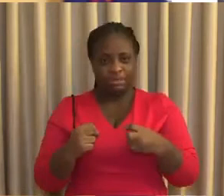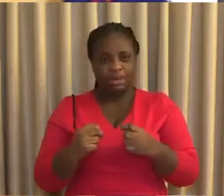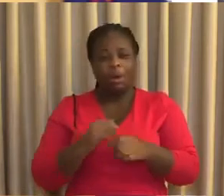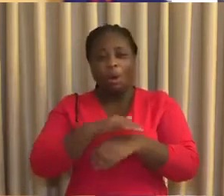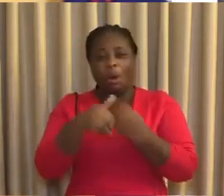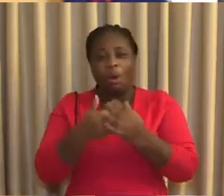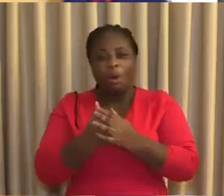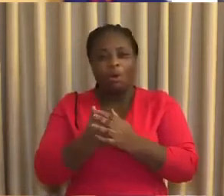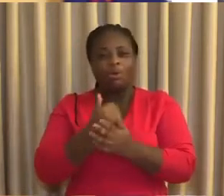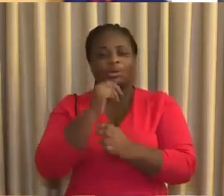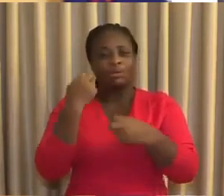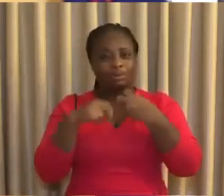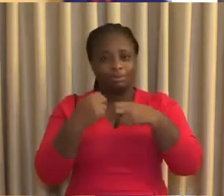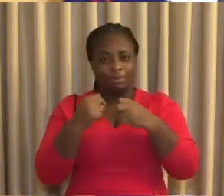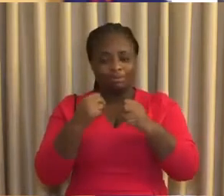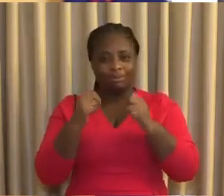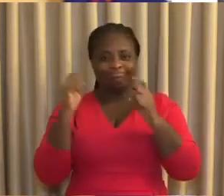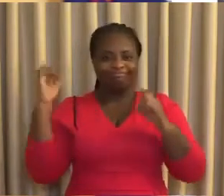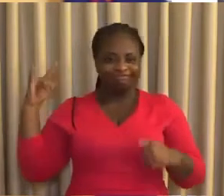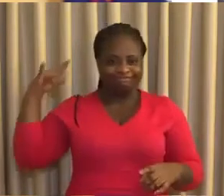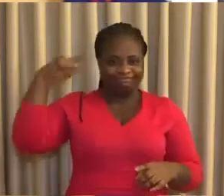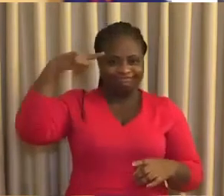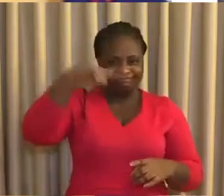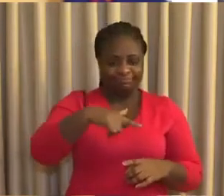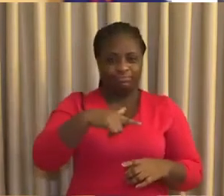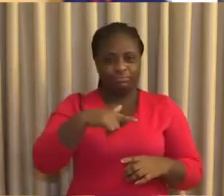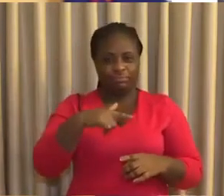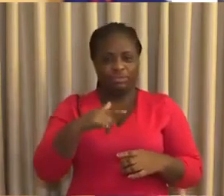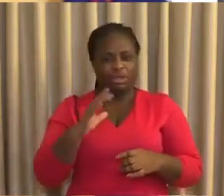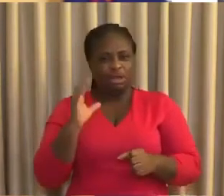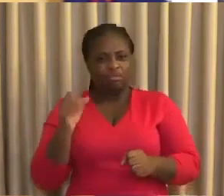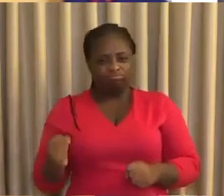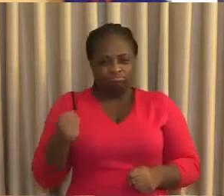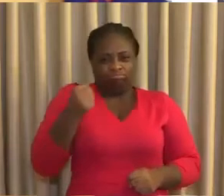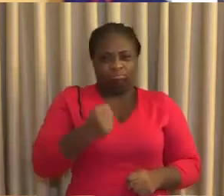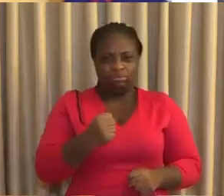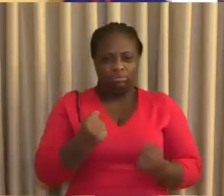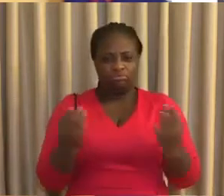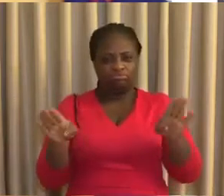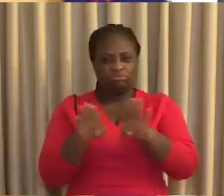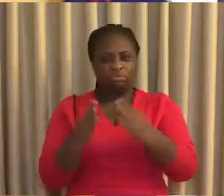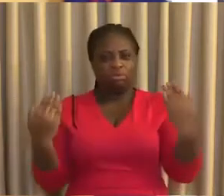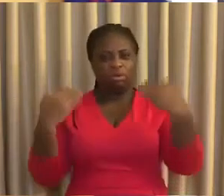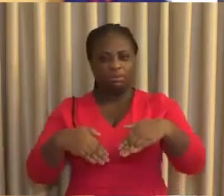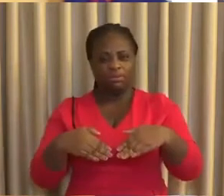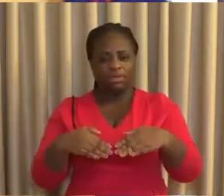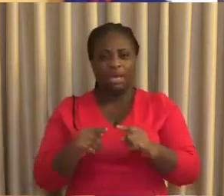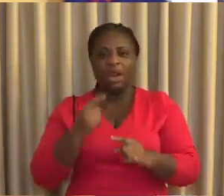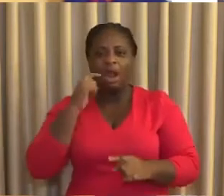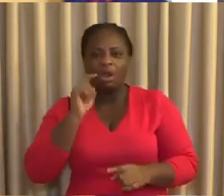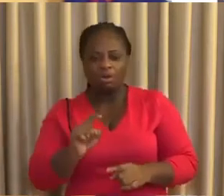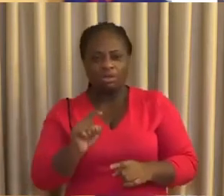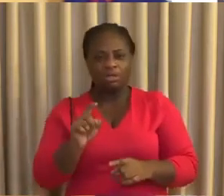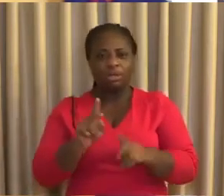the cases being imported. I took the step to close all our borders, and I ordered a